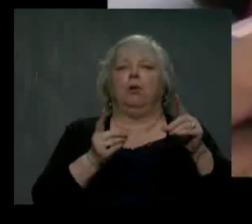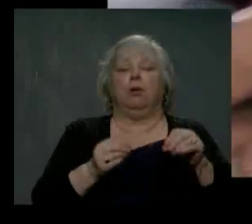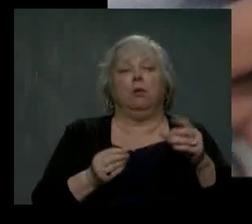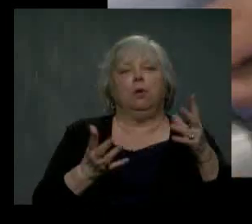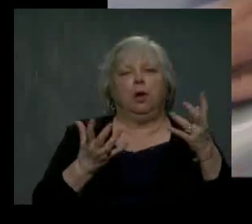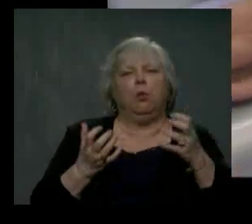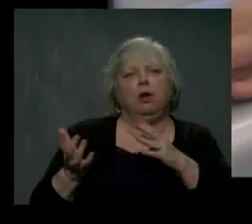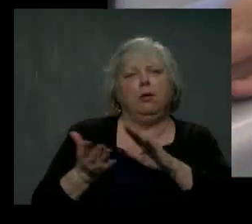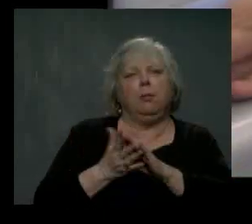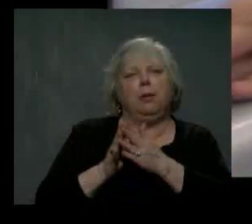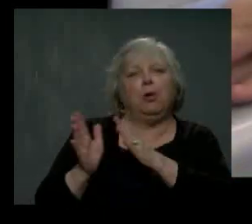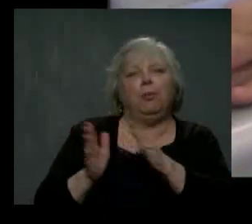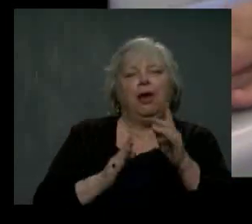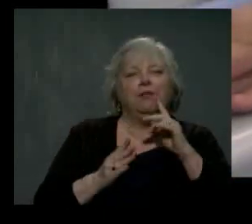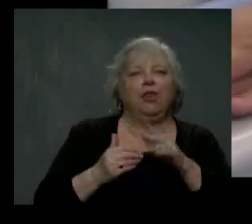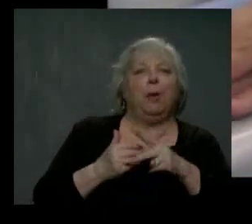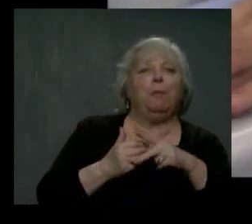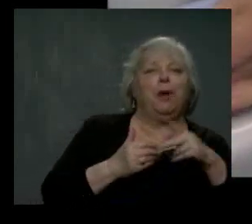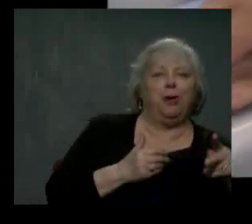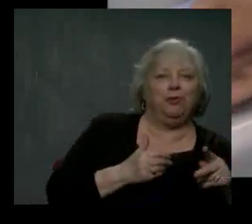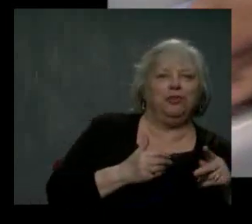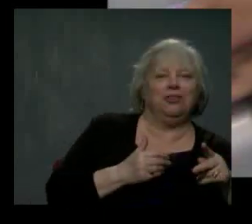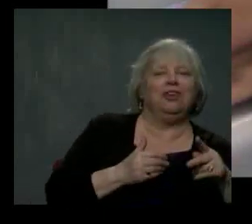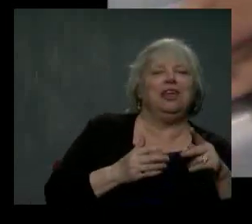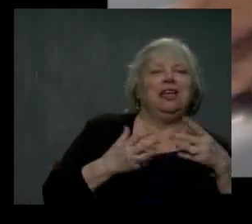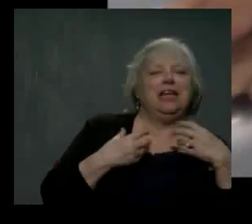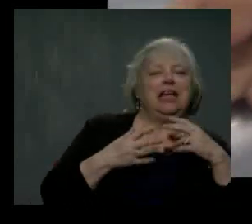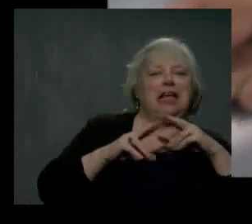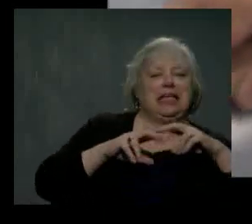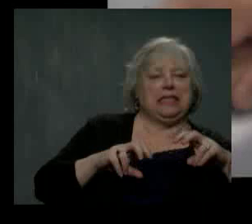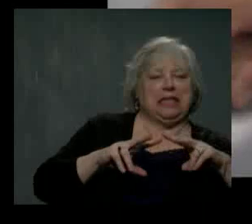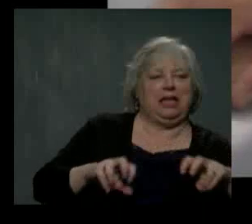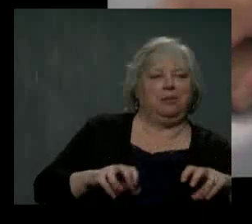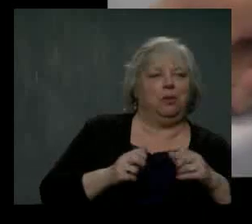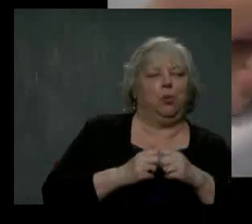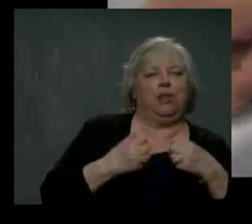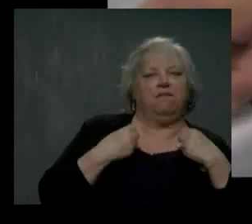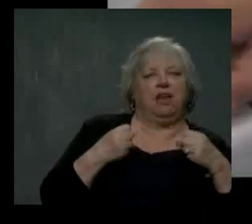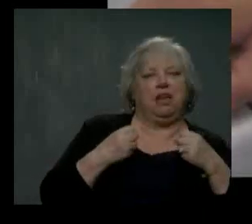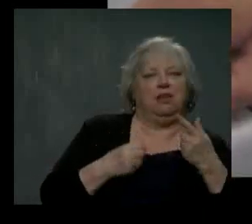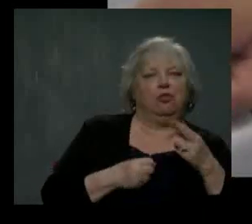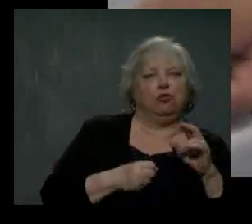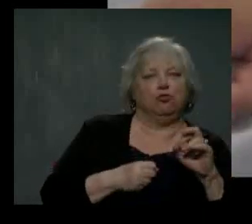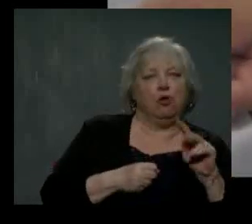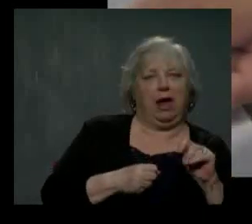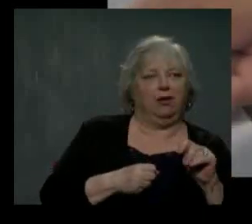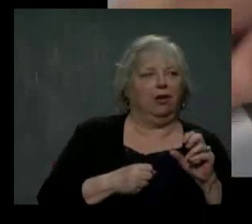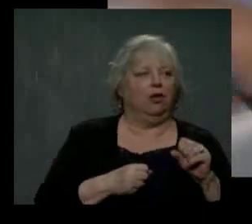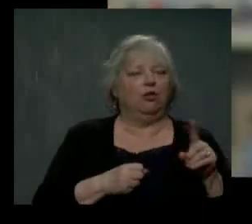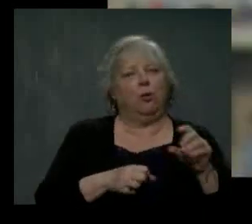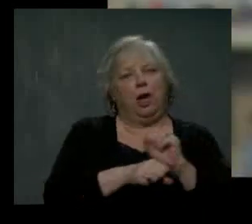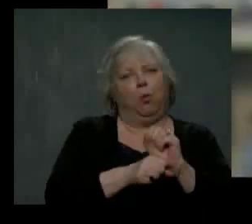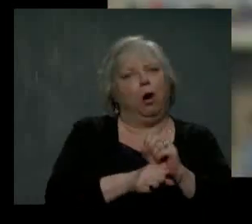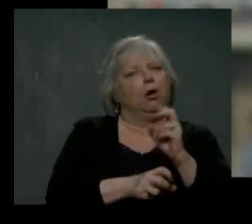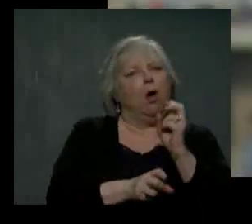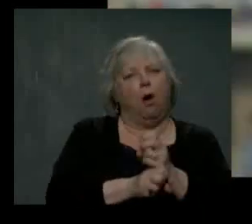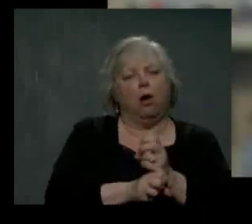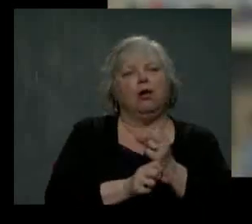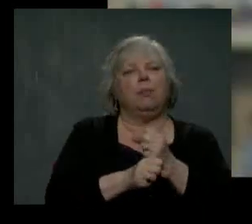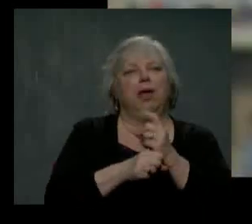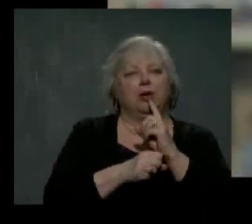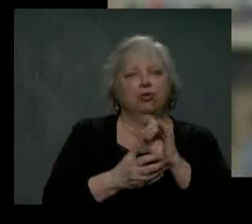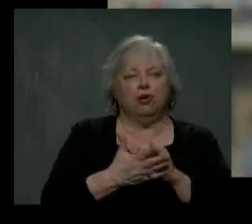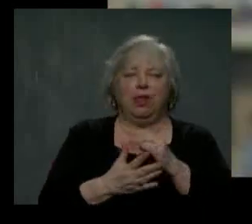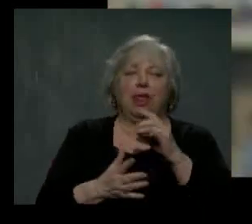prepared for the post-assessment with the FitnessGram. And so therefore, then he worked extremely hard to make sure he